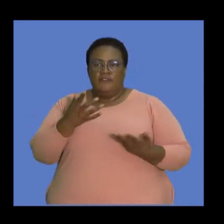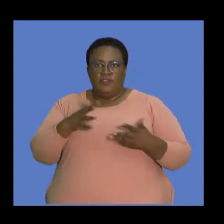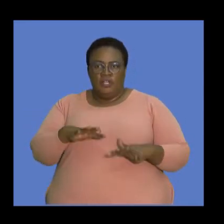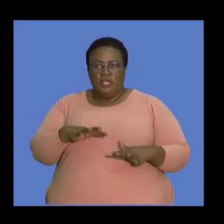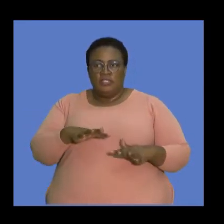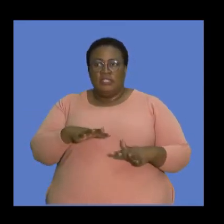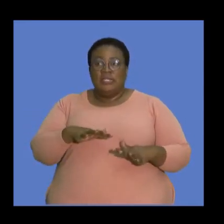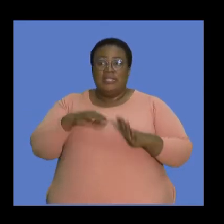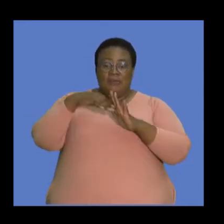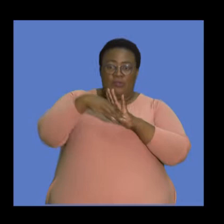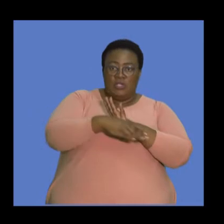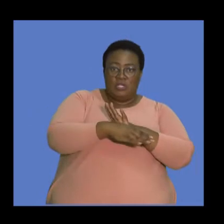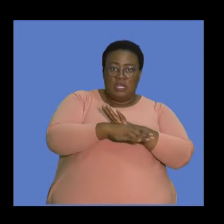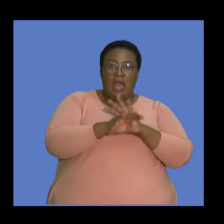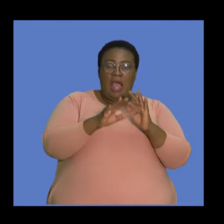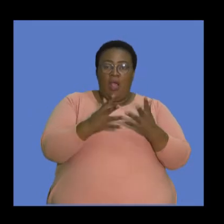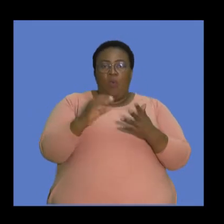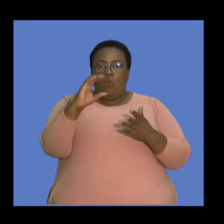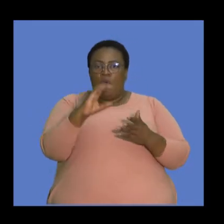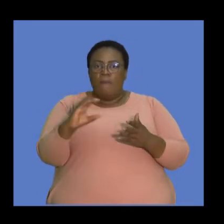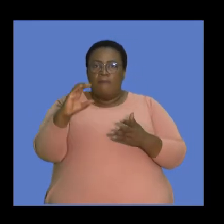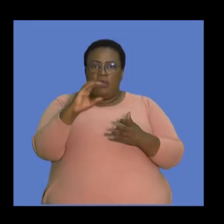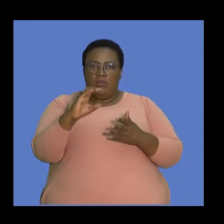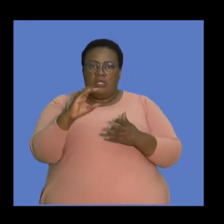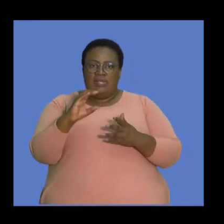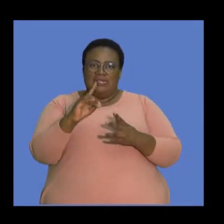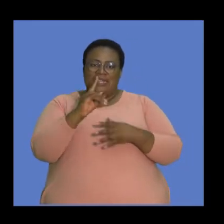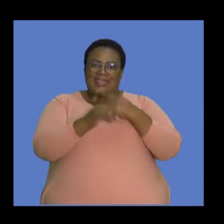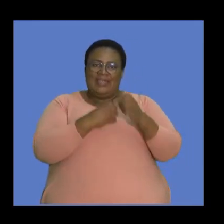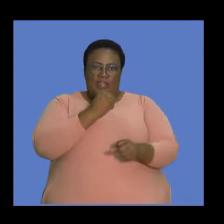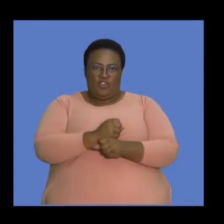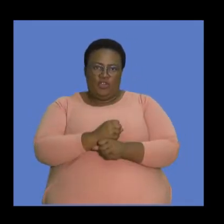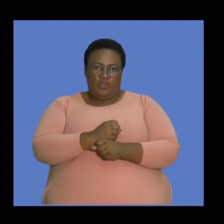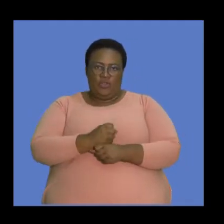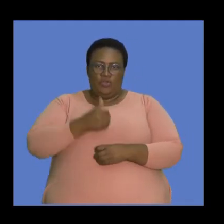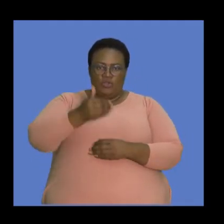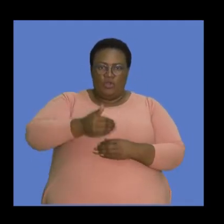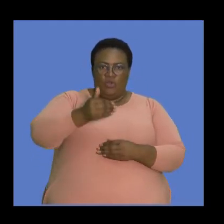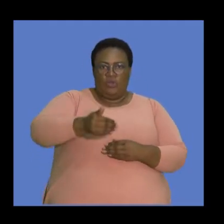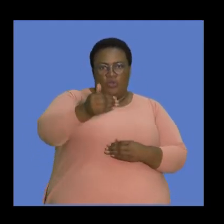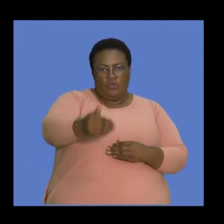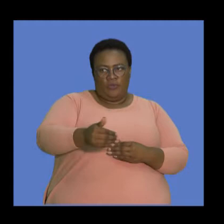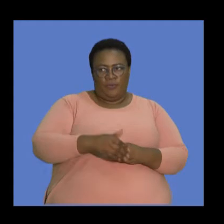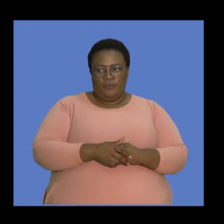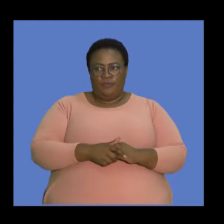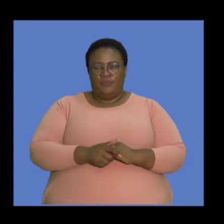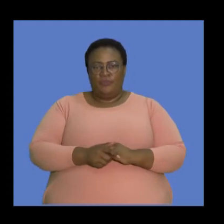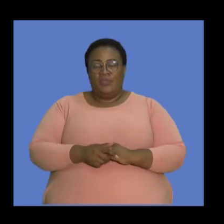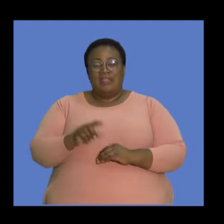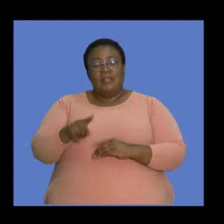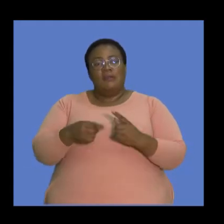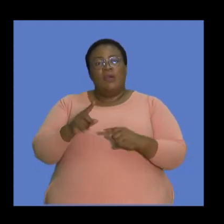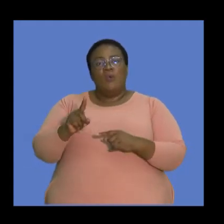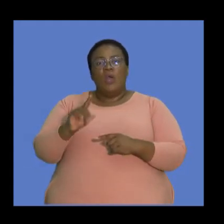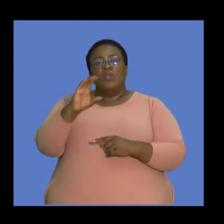normally compounded annually, right? So compounded annually is about compound